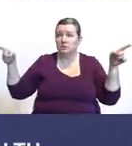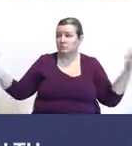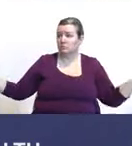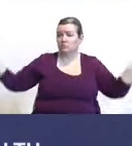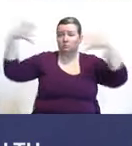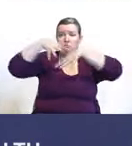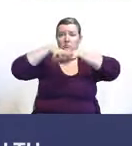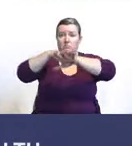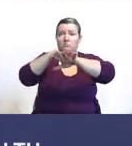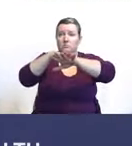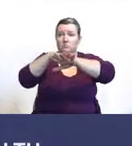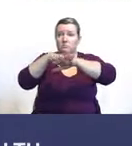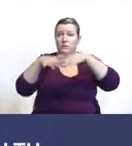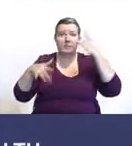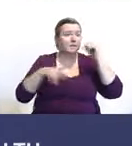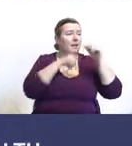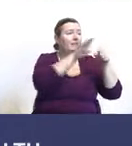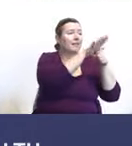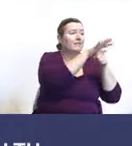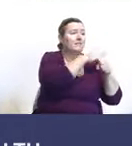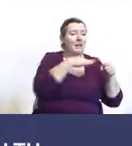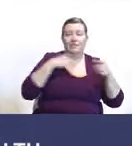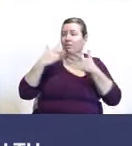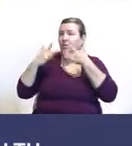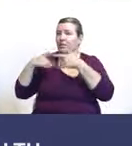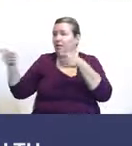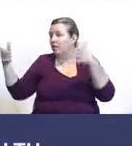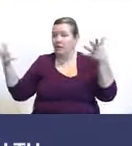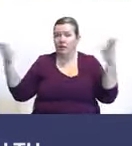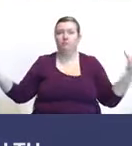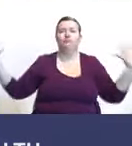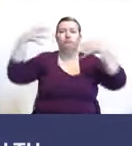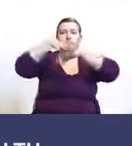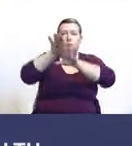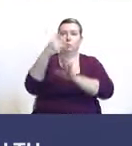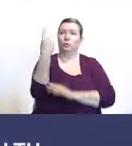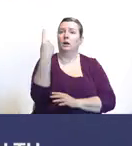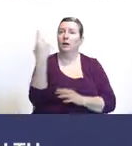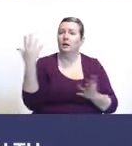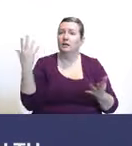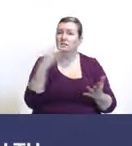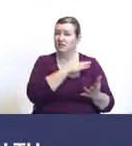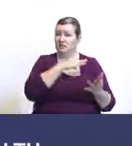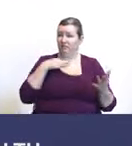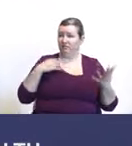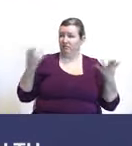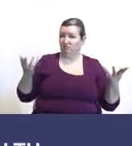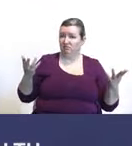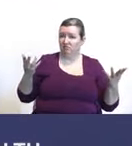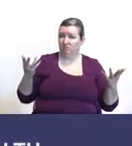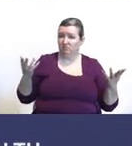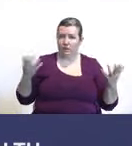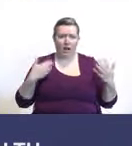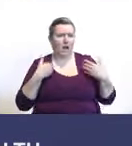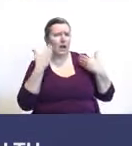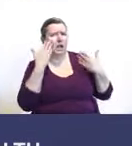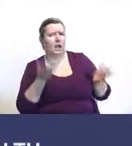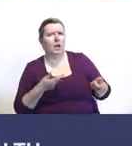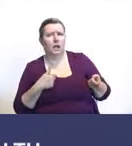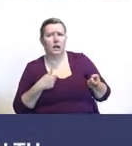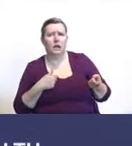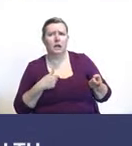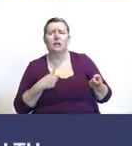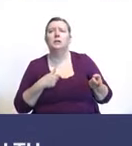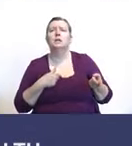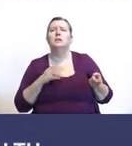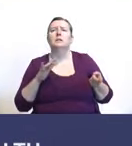Is that it? Yep. On the former, I don't, but we can follow up with you. Alex Altman, can you follow up with Nikita?